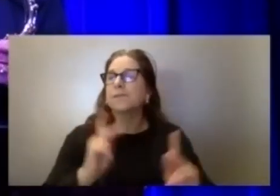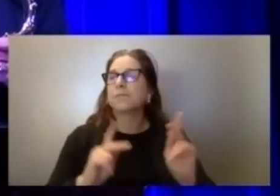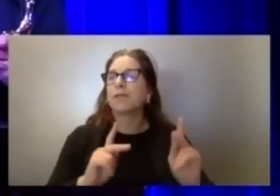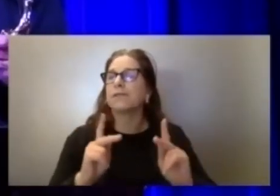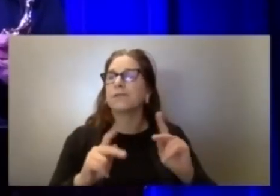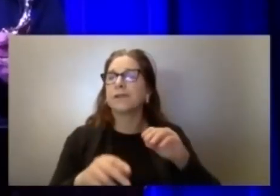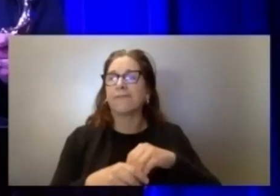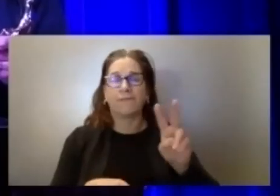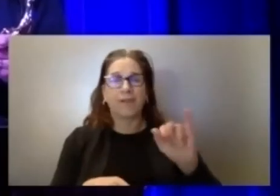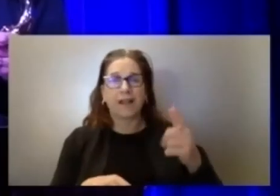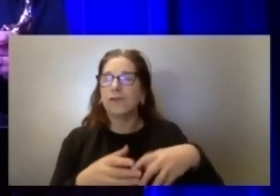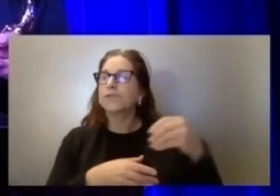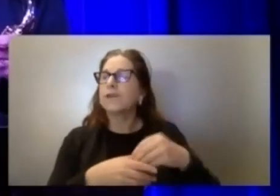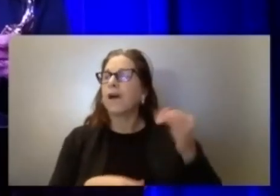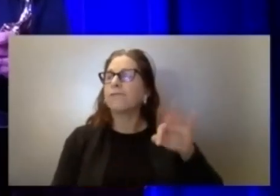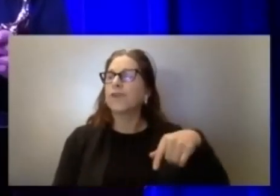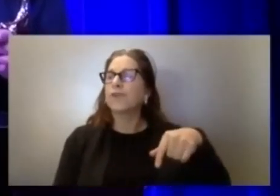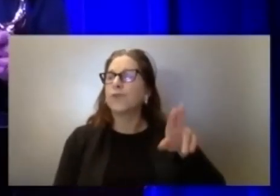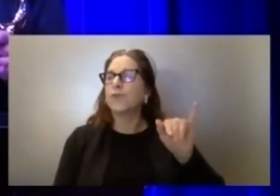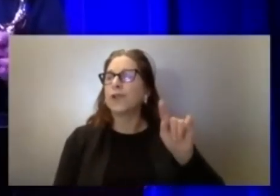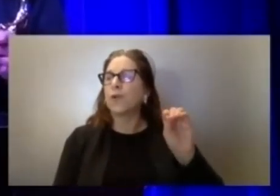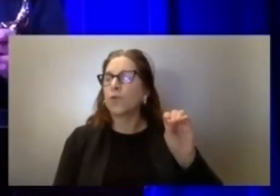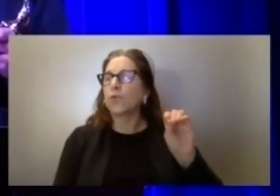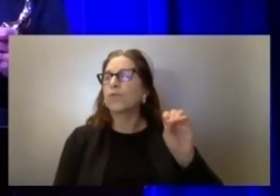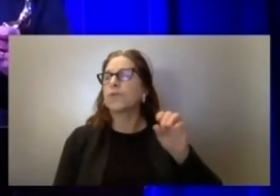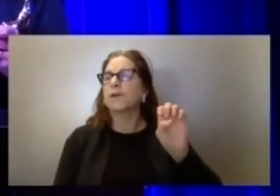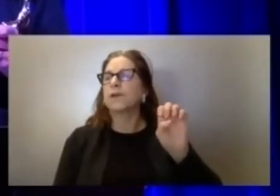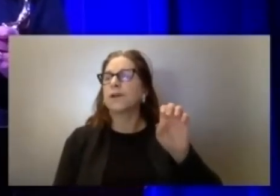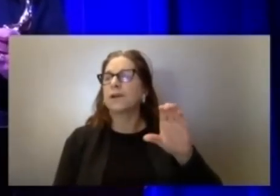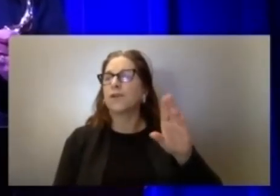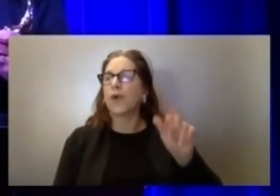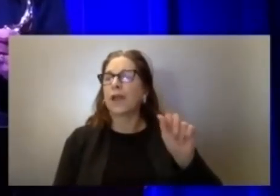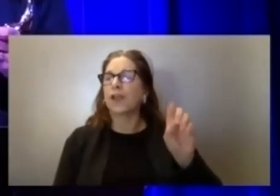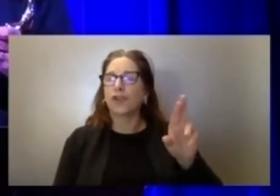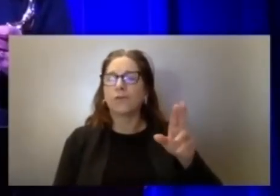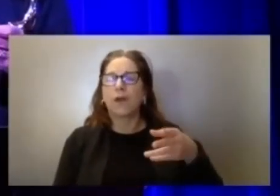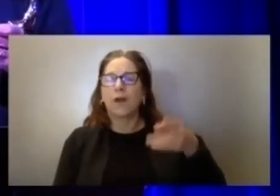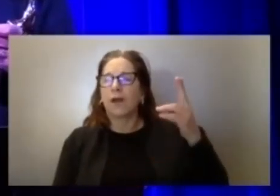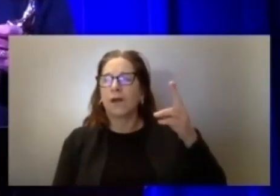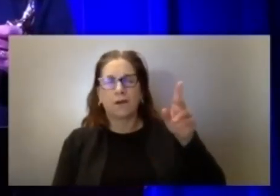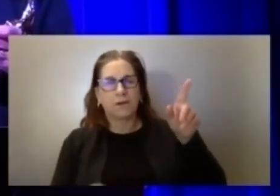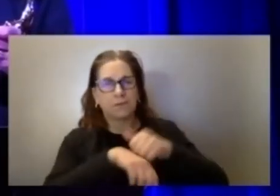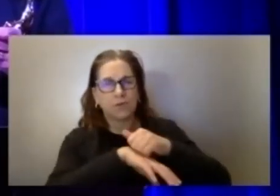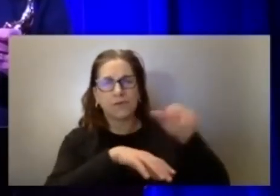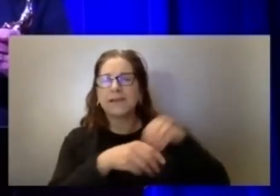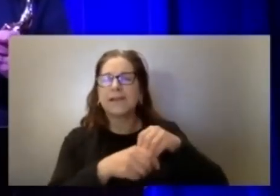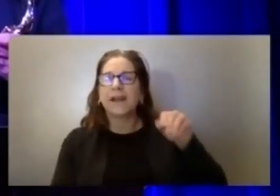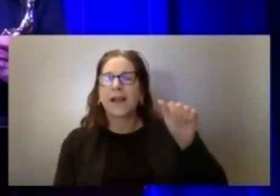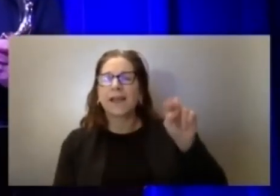of indigenous peoples in a village outside Quito, Ecuador, high in the Andes, where we strolled and climbed through clouds, a